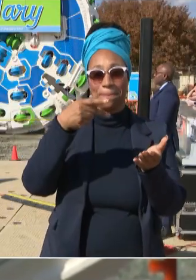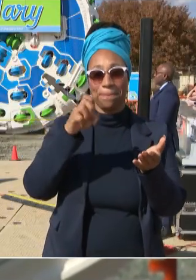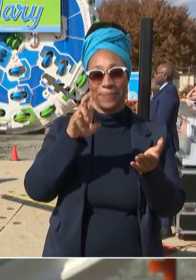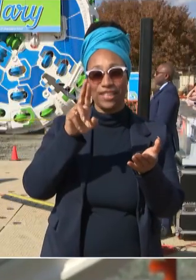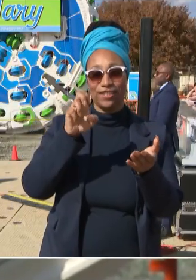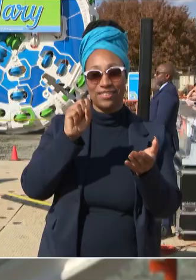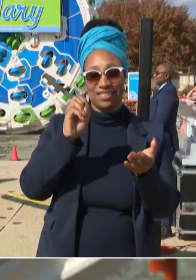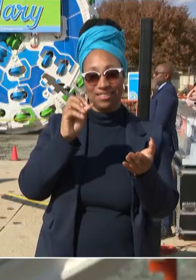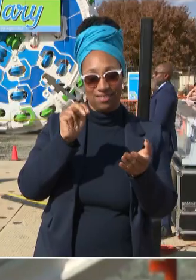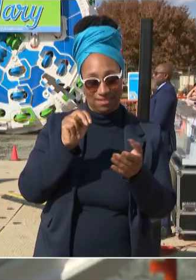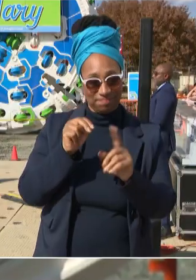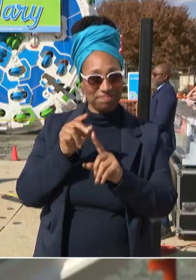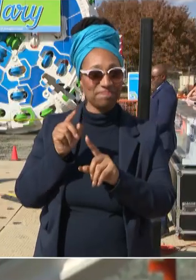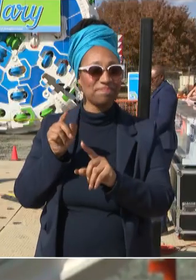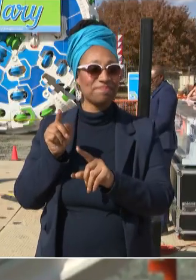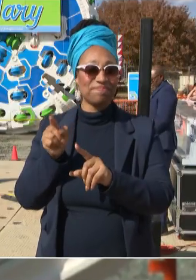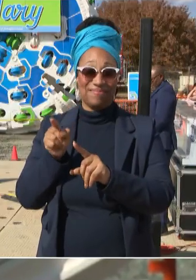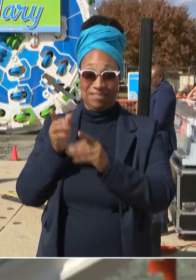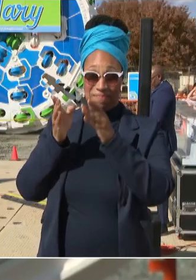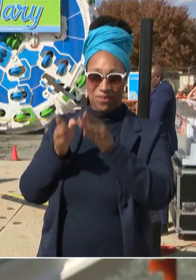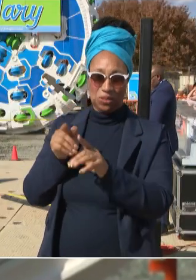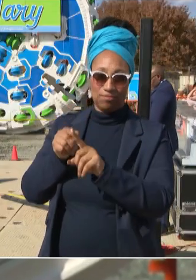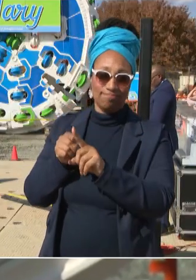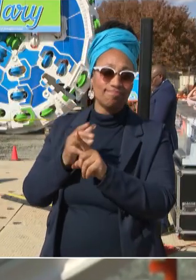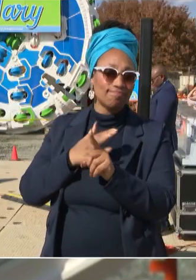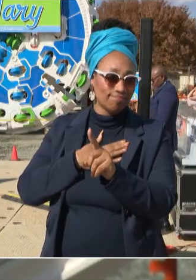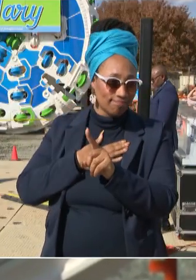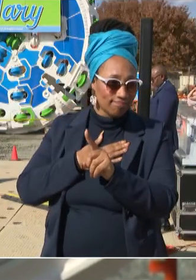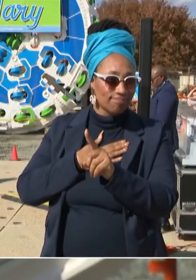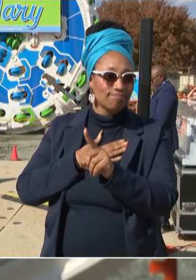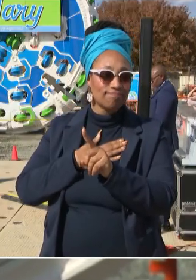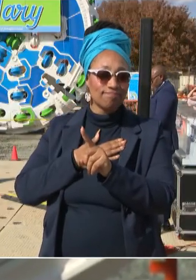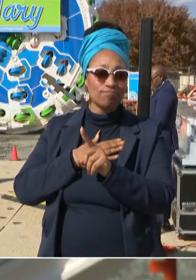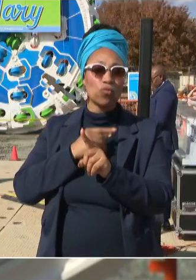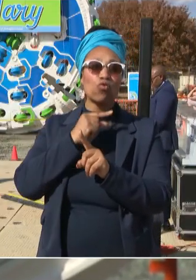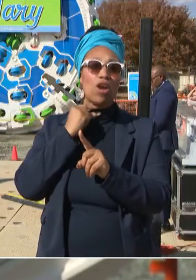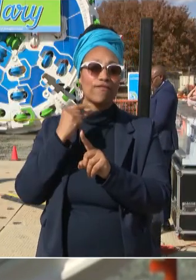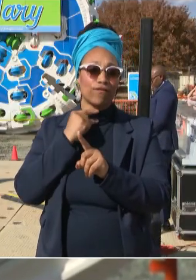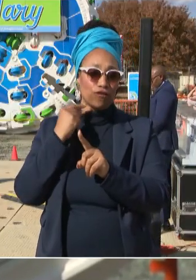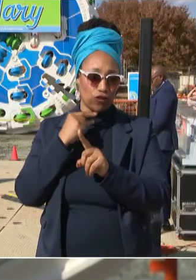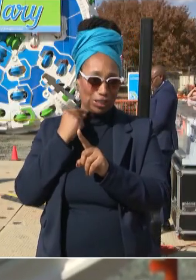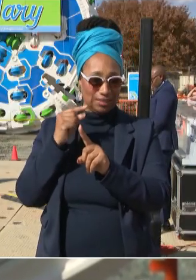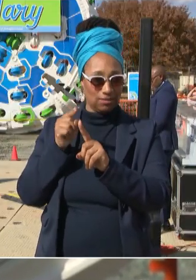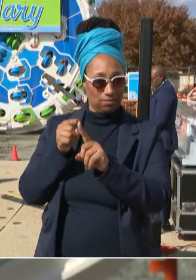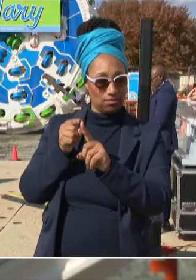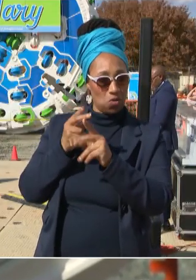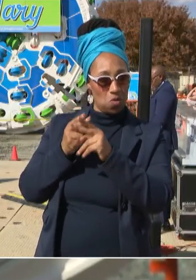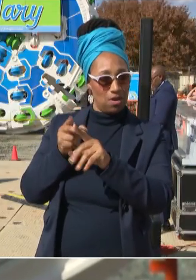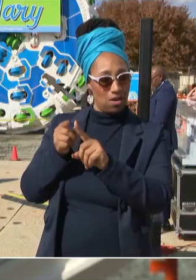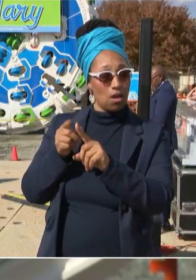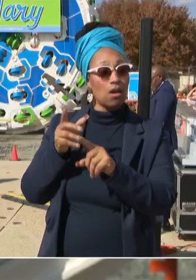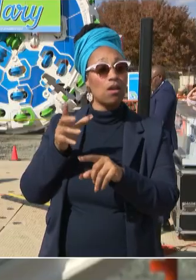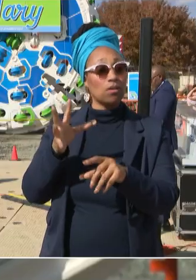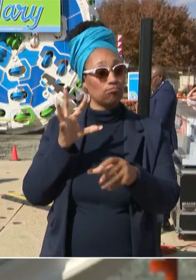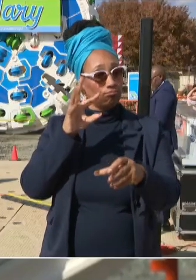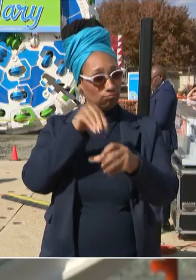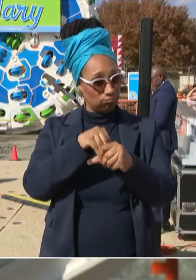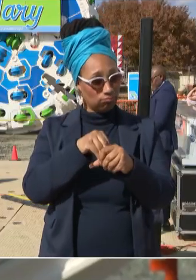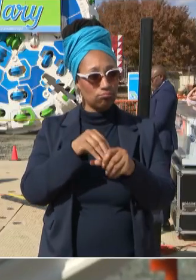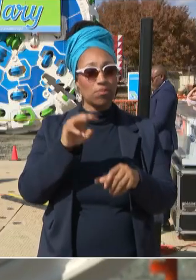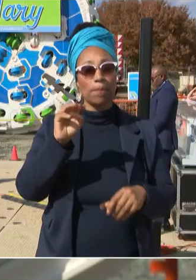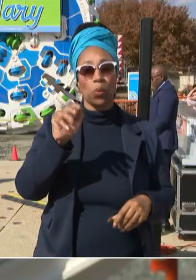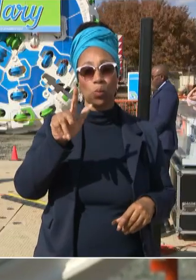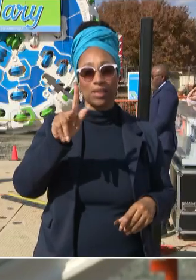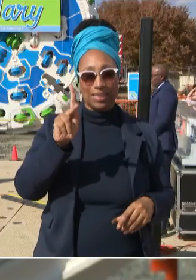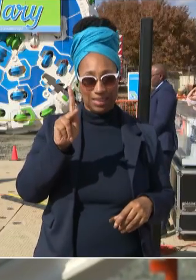that last year, Reverend Peterman was inducted into the Martin Luther King Jr. Board of Preachers and Collegium